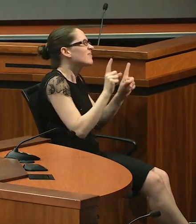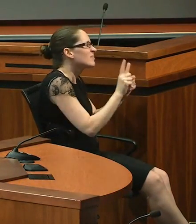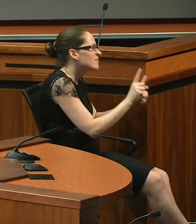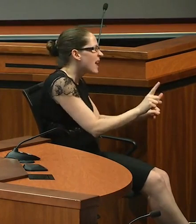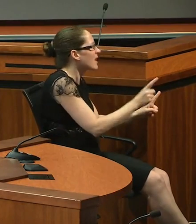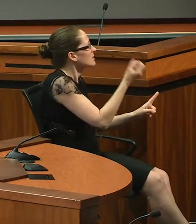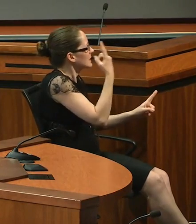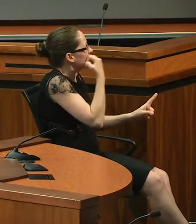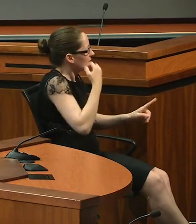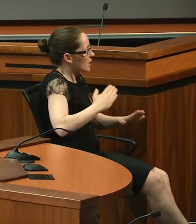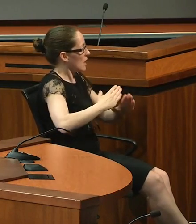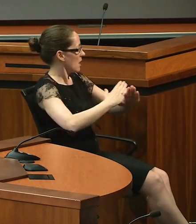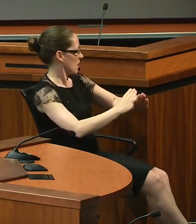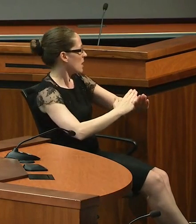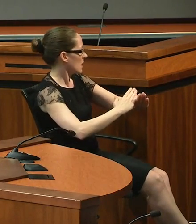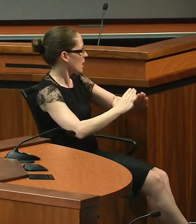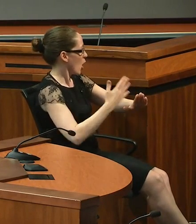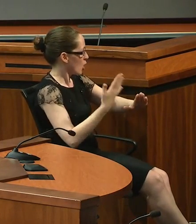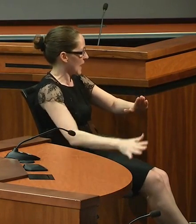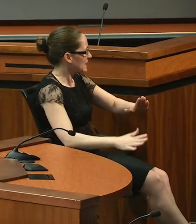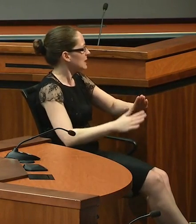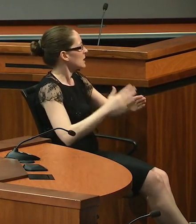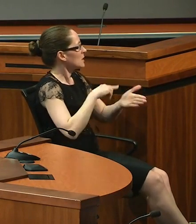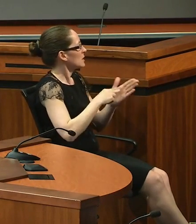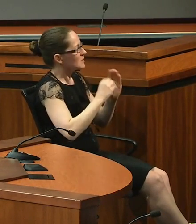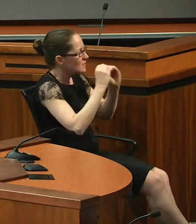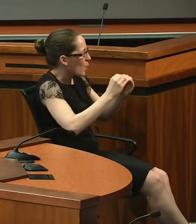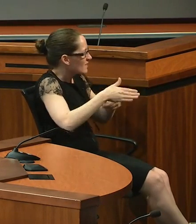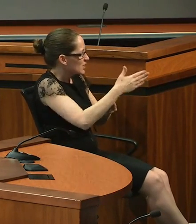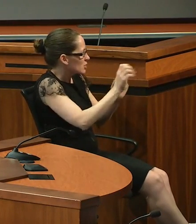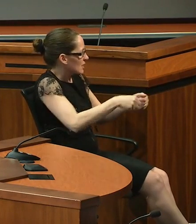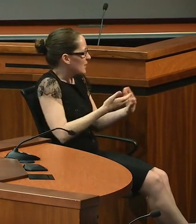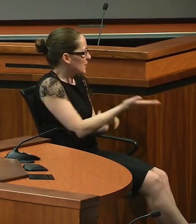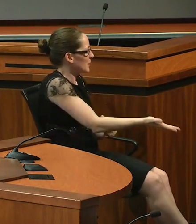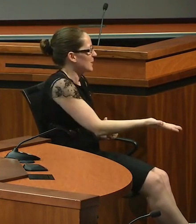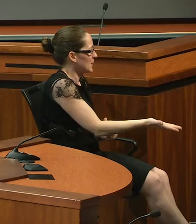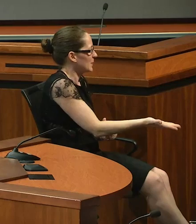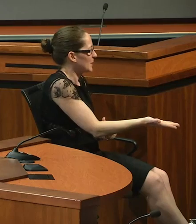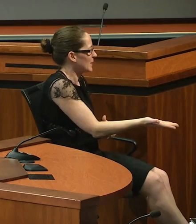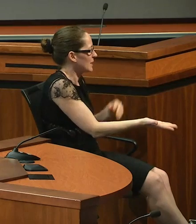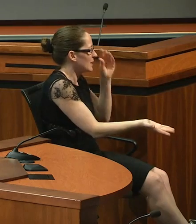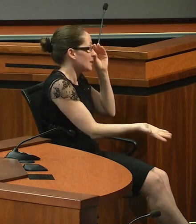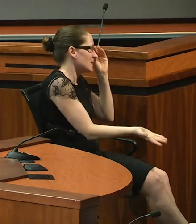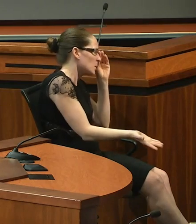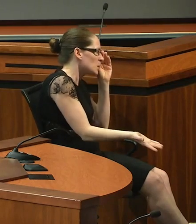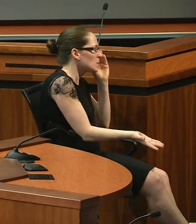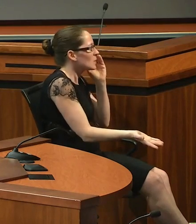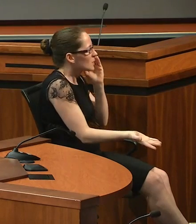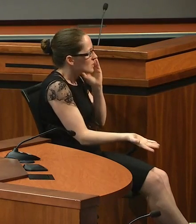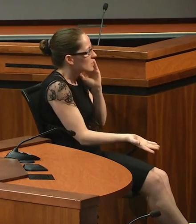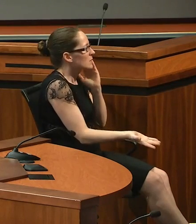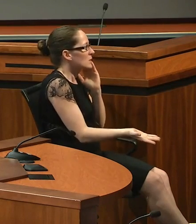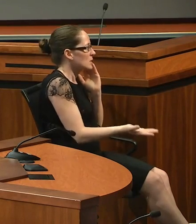things, we would want to convey up to what we call the 5-year event. So we're not looking to have those